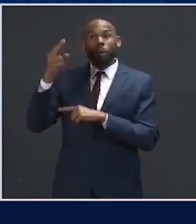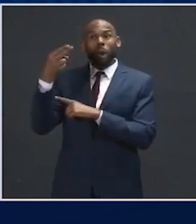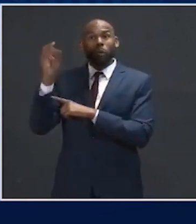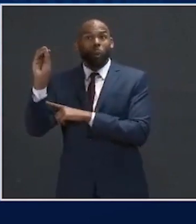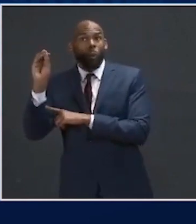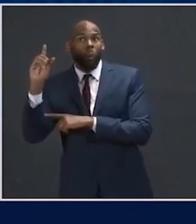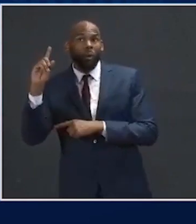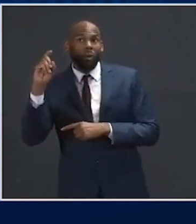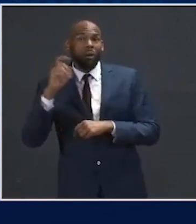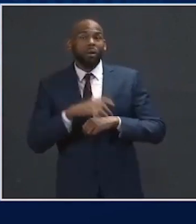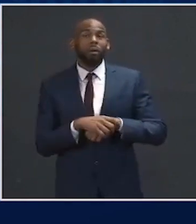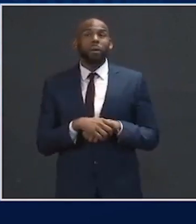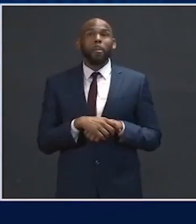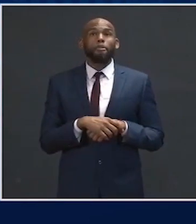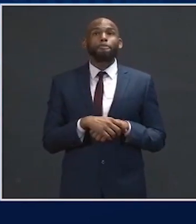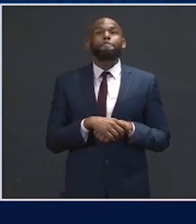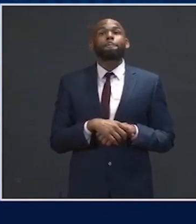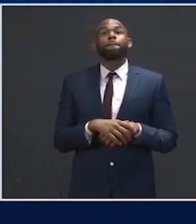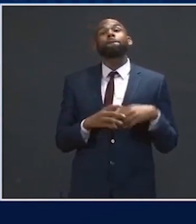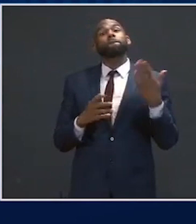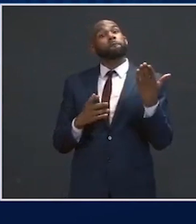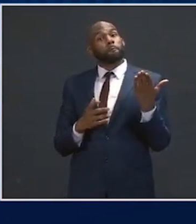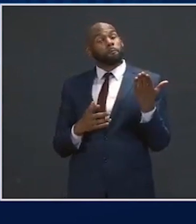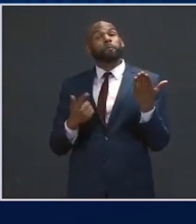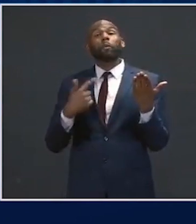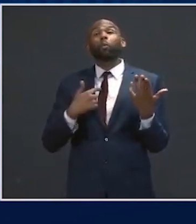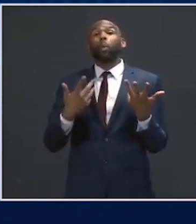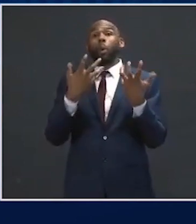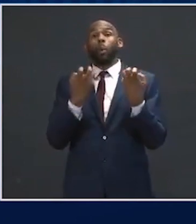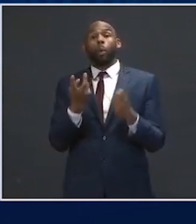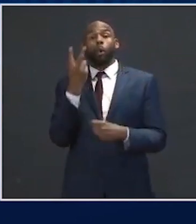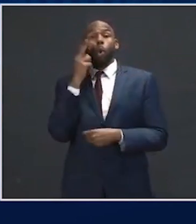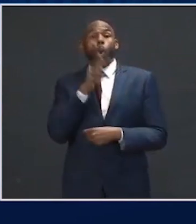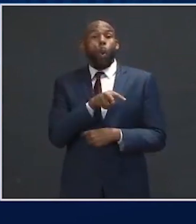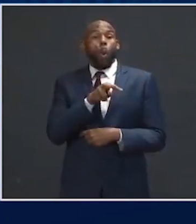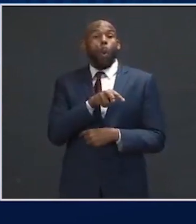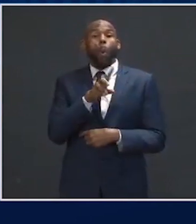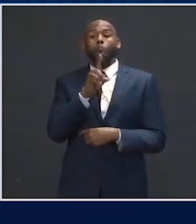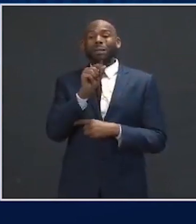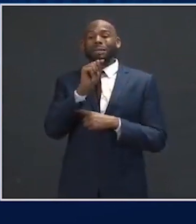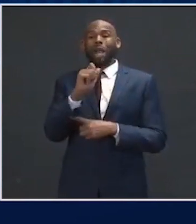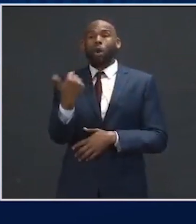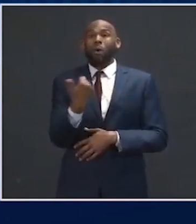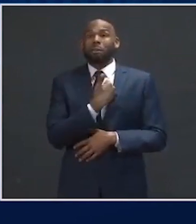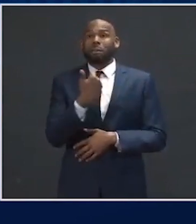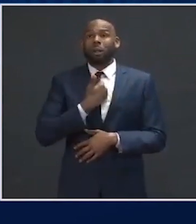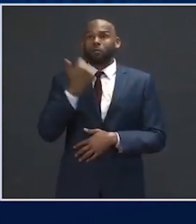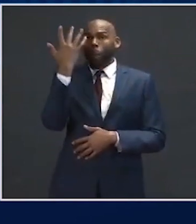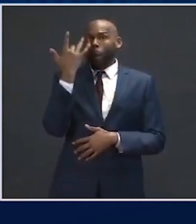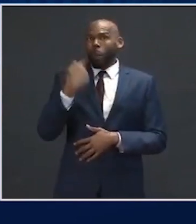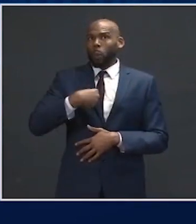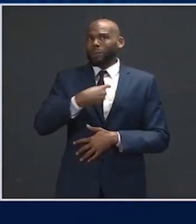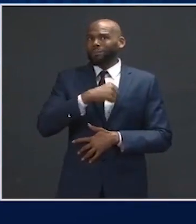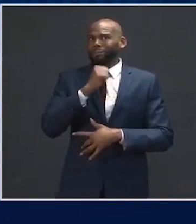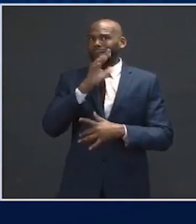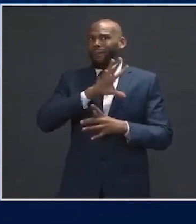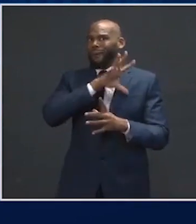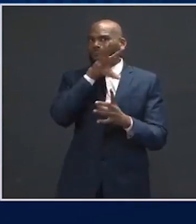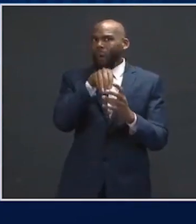of course, that we want to take a look at the data ourselves is because we were not involved in